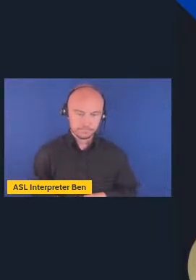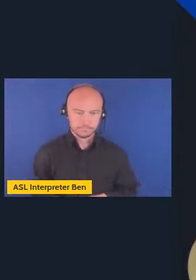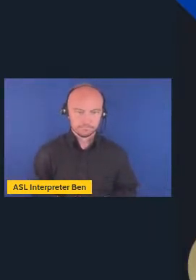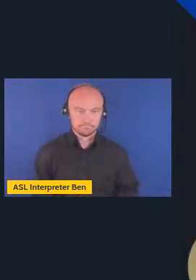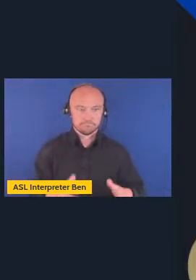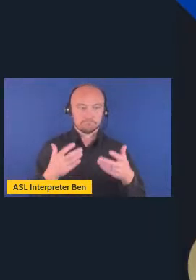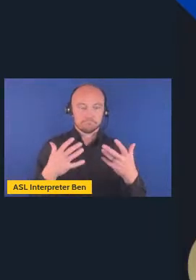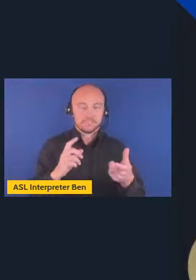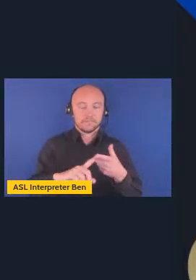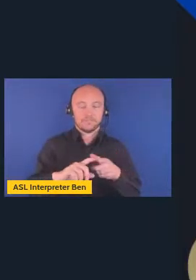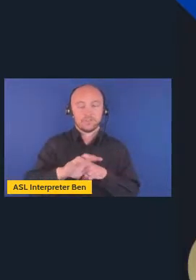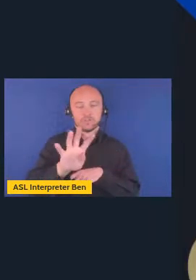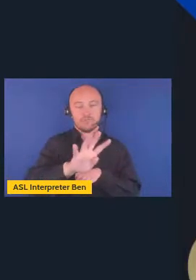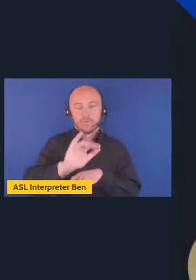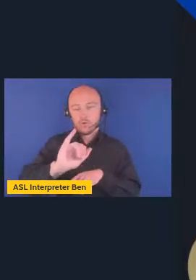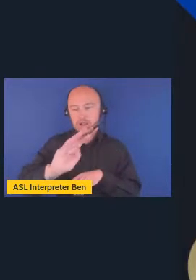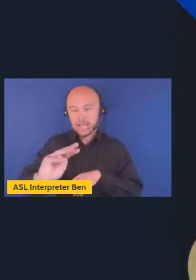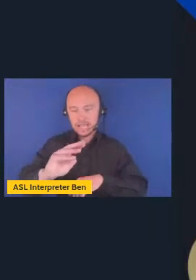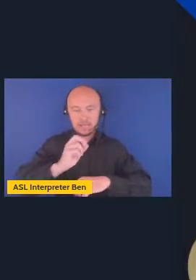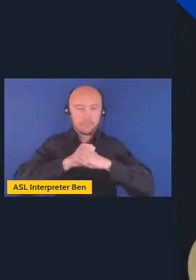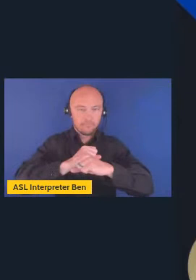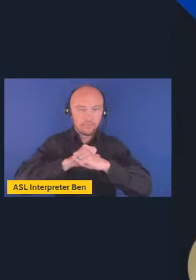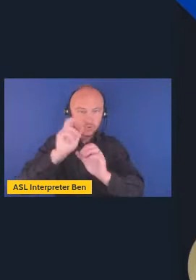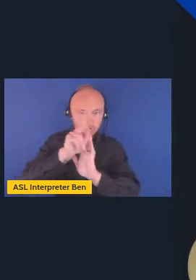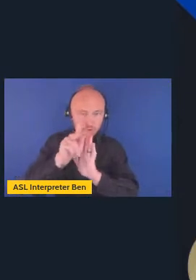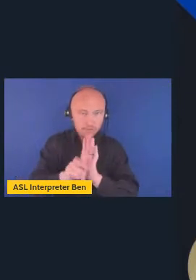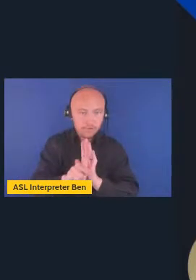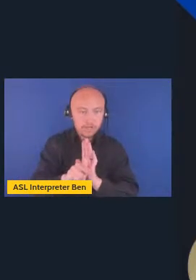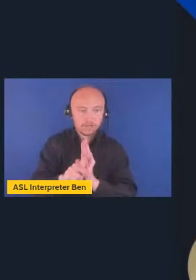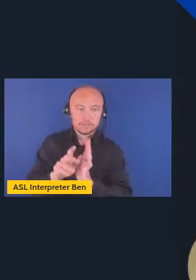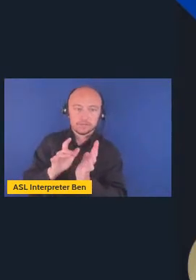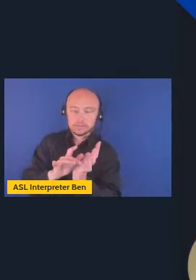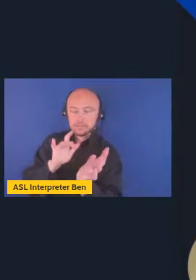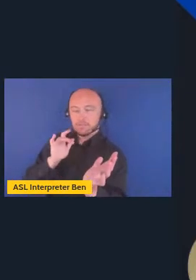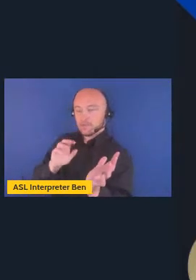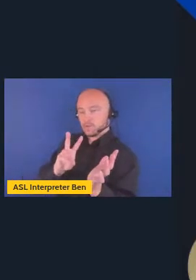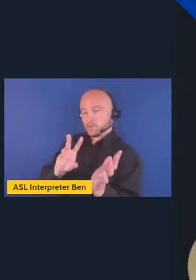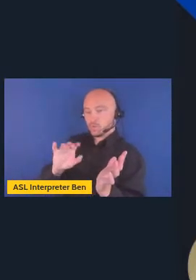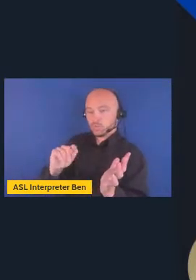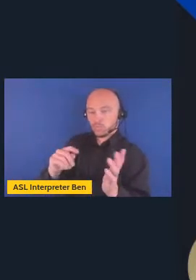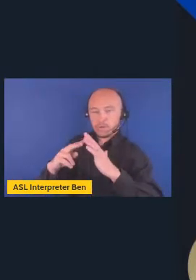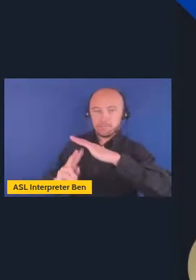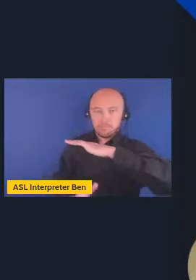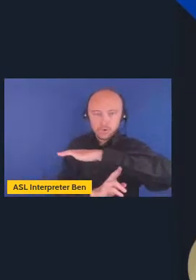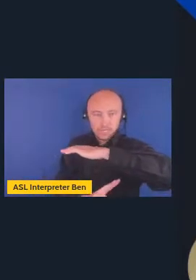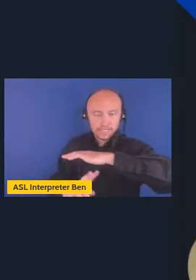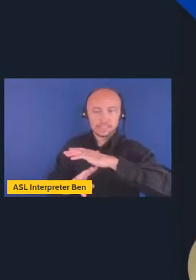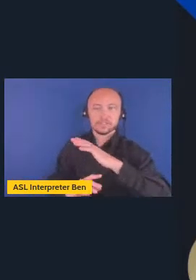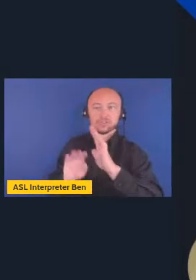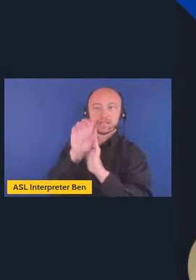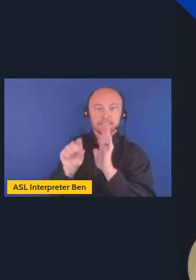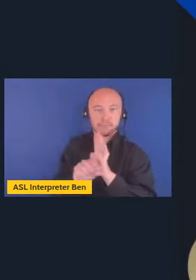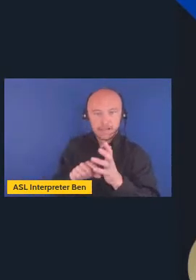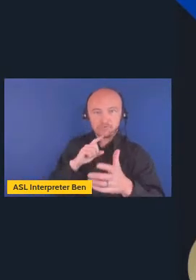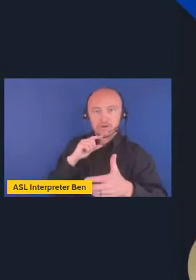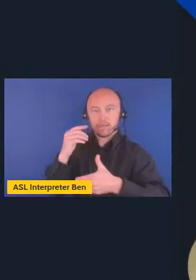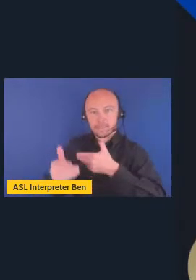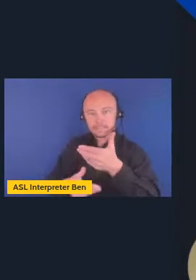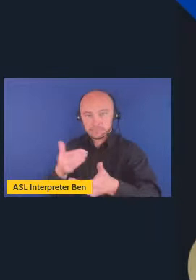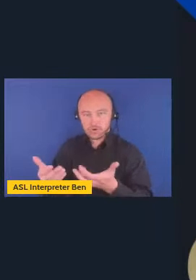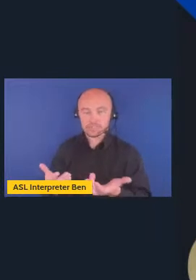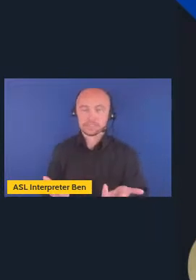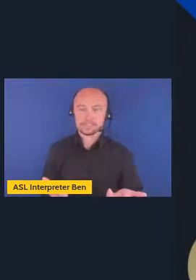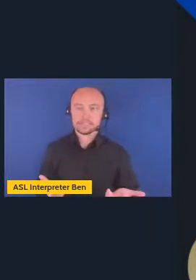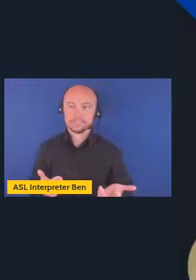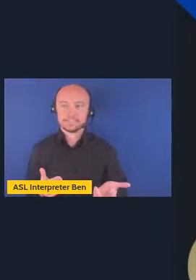IAM security policies, took advantage of the vet bridge to do the background processes. And